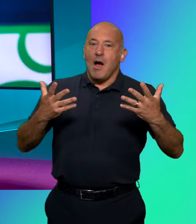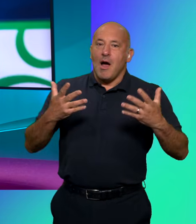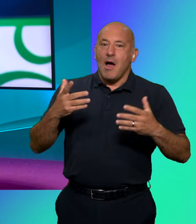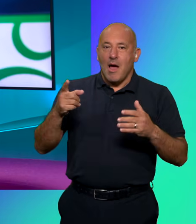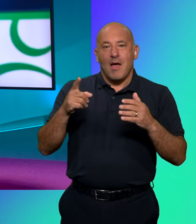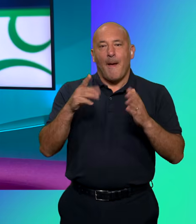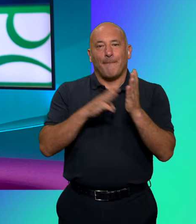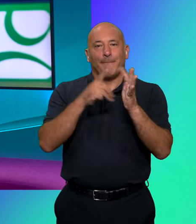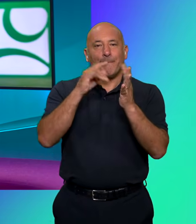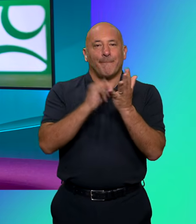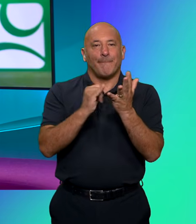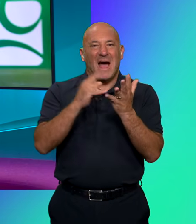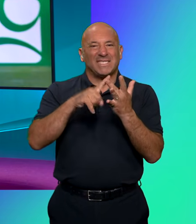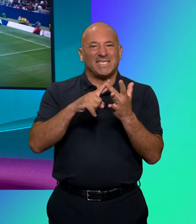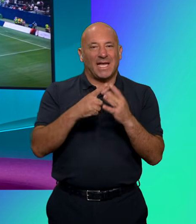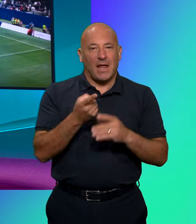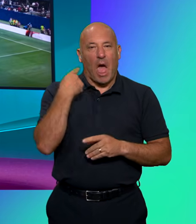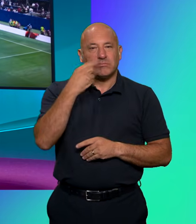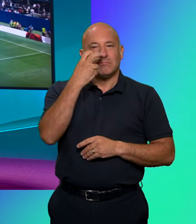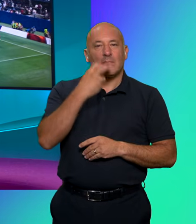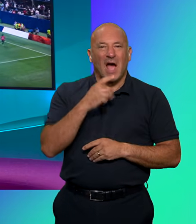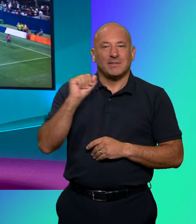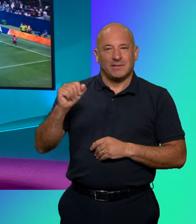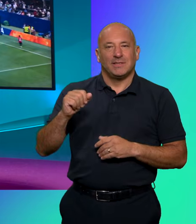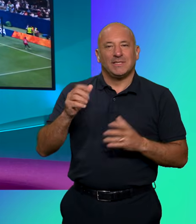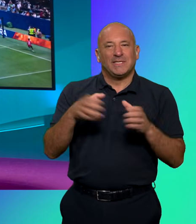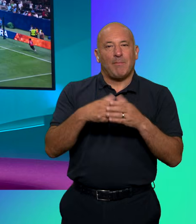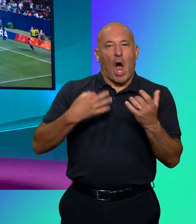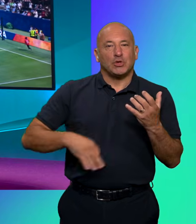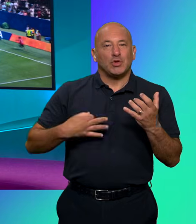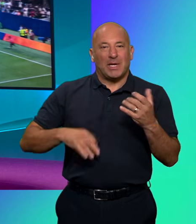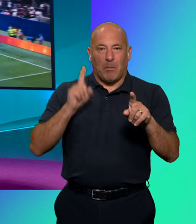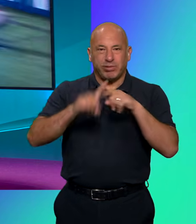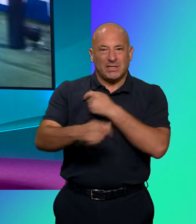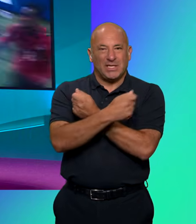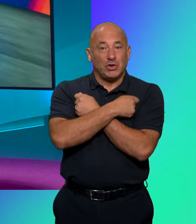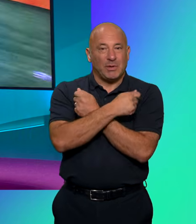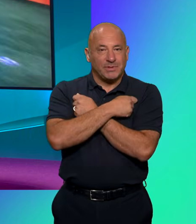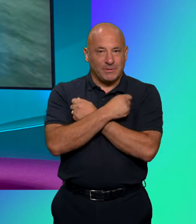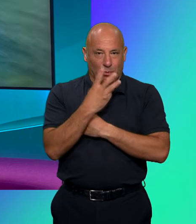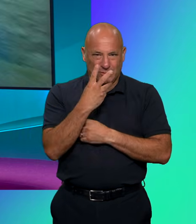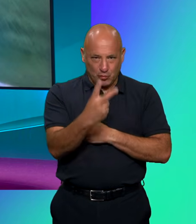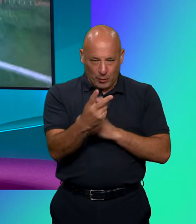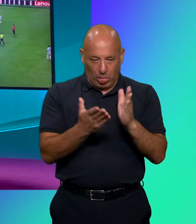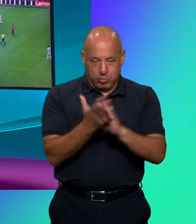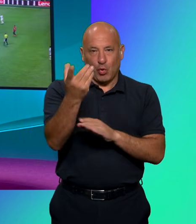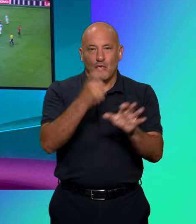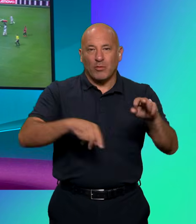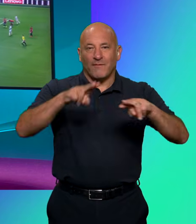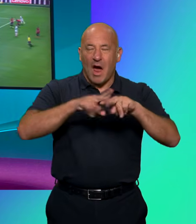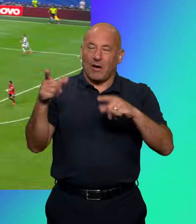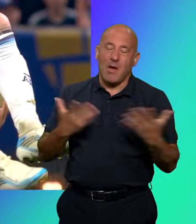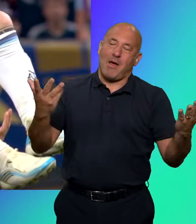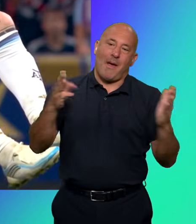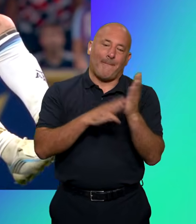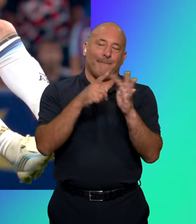joy and relief from Lionel Messi last night after his team, Argentina, beat Egypt 3-2 to go through to the